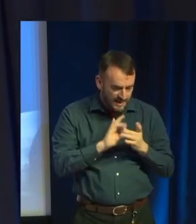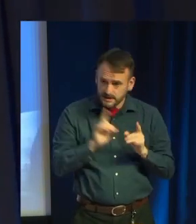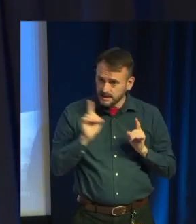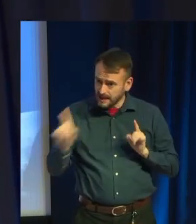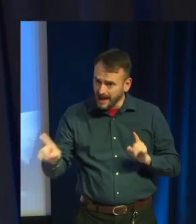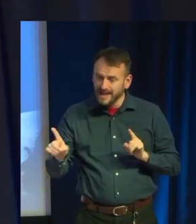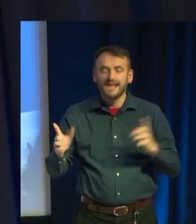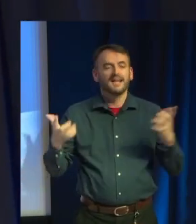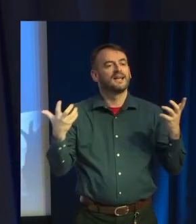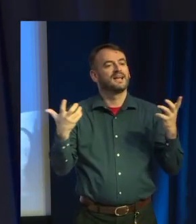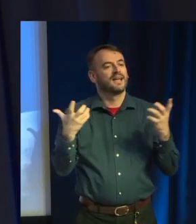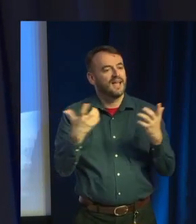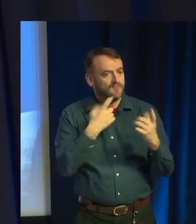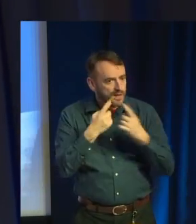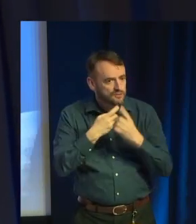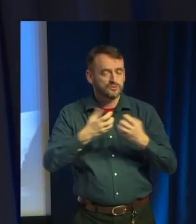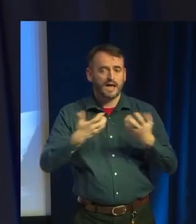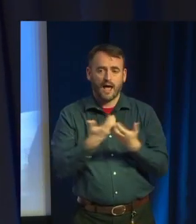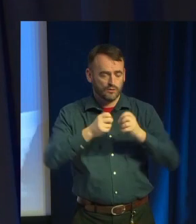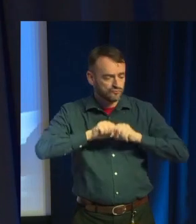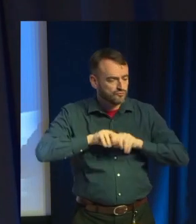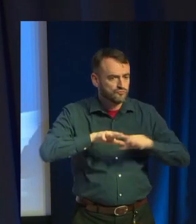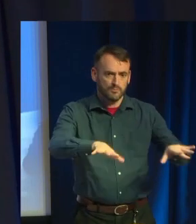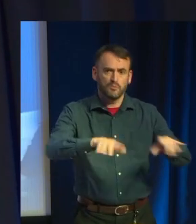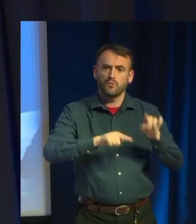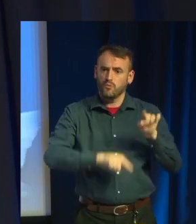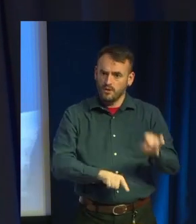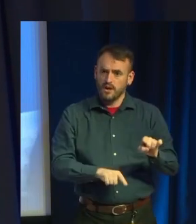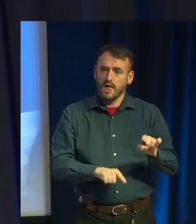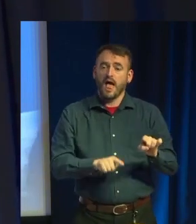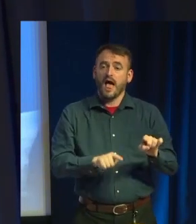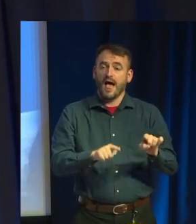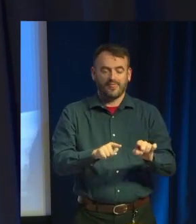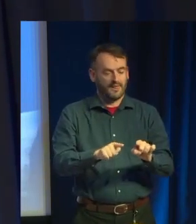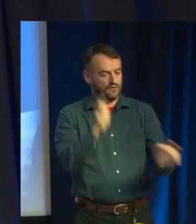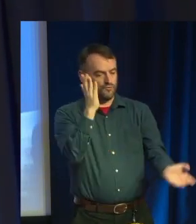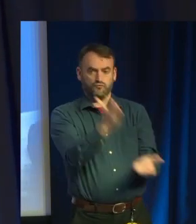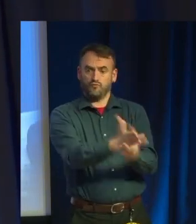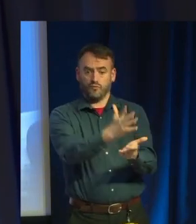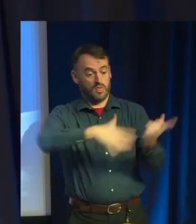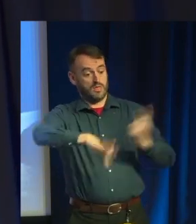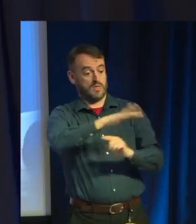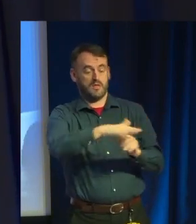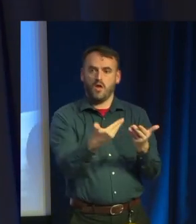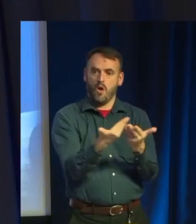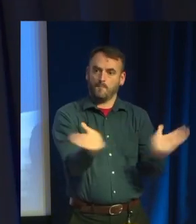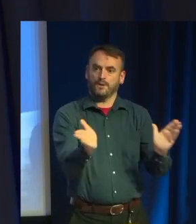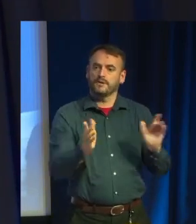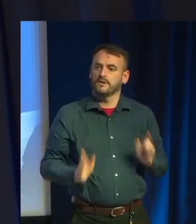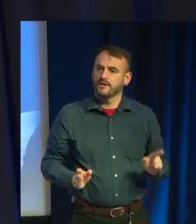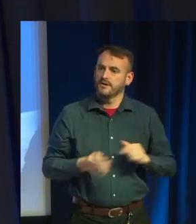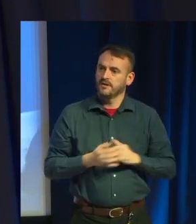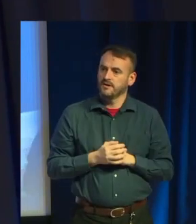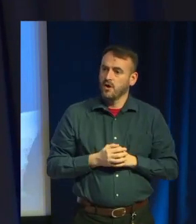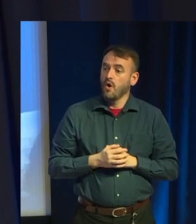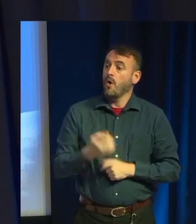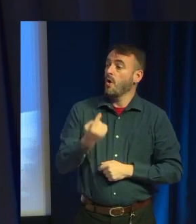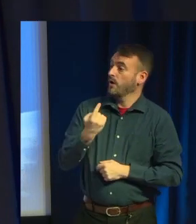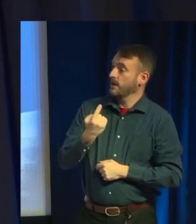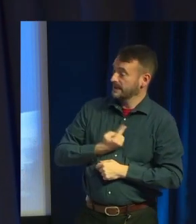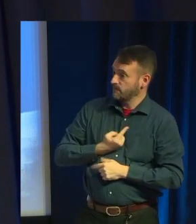sure that you can unlock the truth of what's happening, or maybe you're unlocking the wrong truth. That could happen as